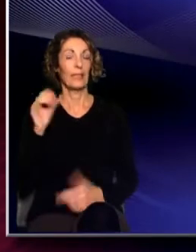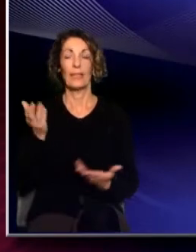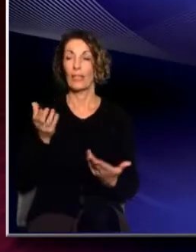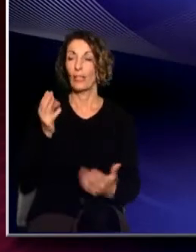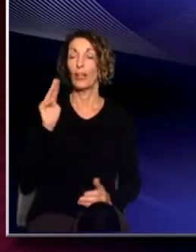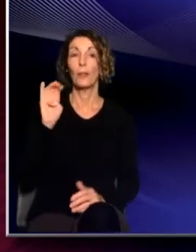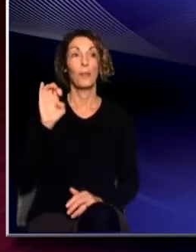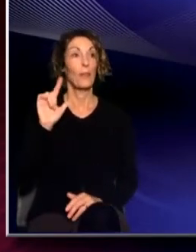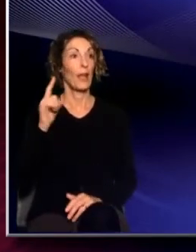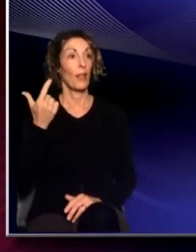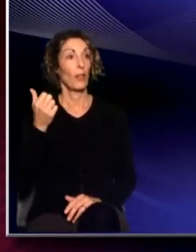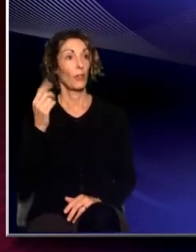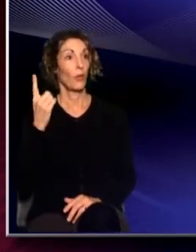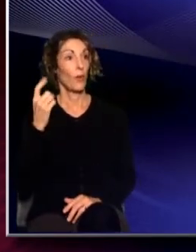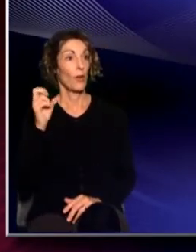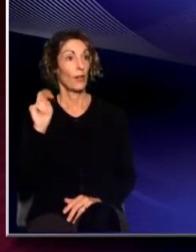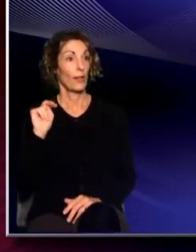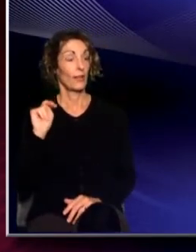Gordon,